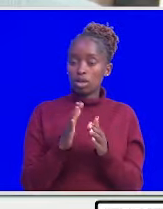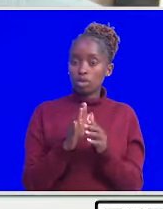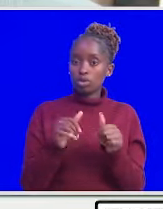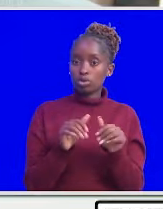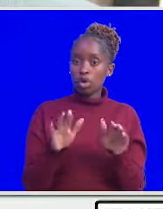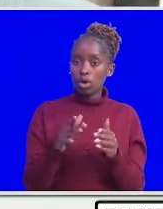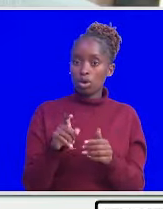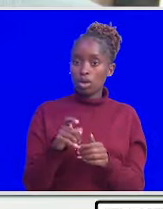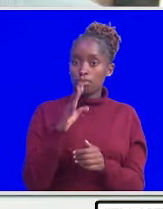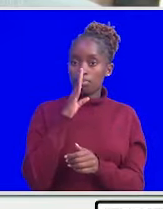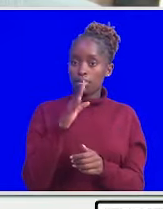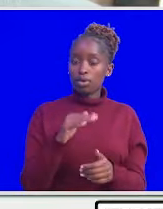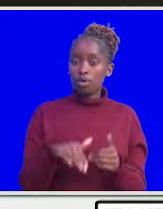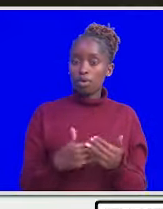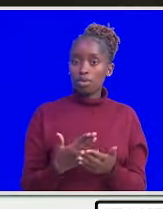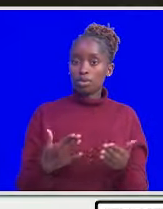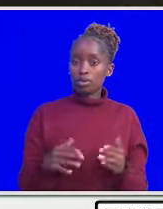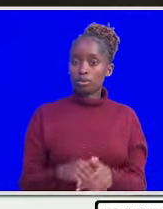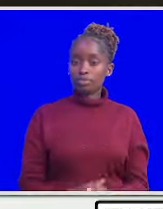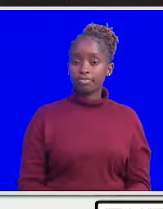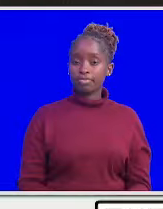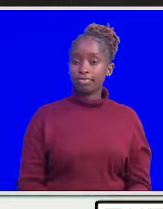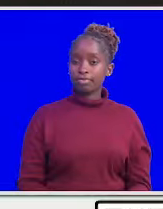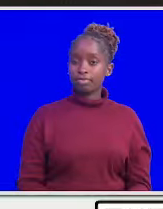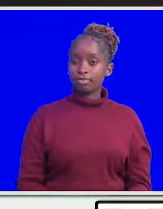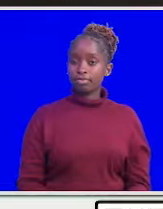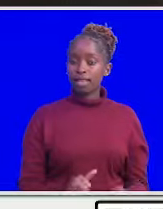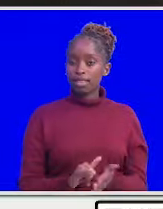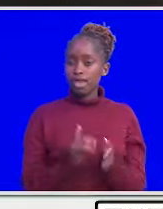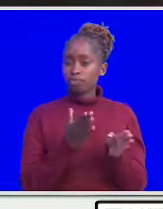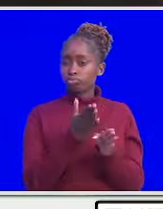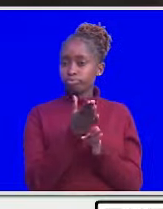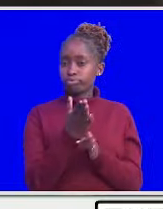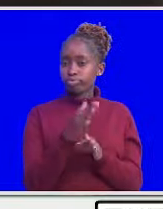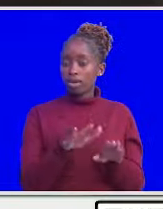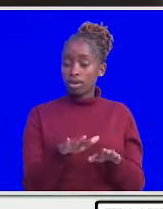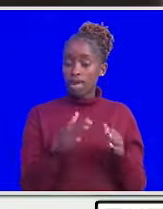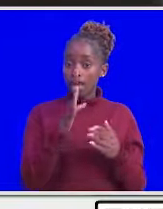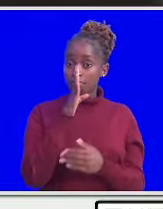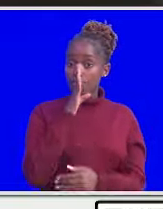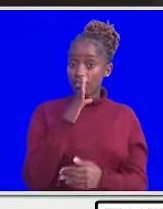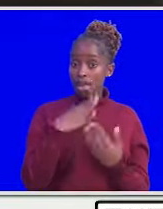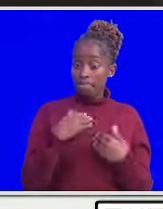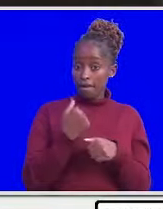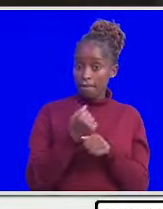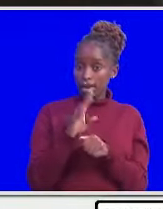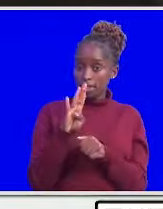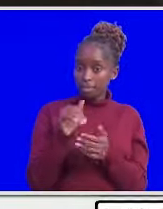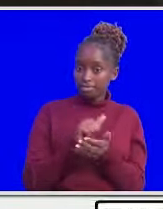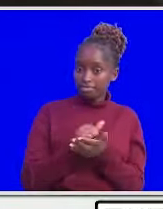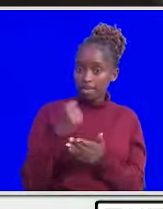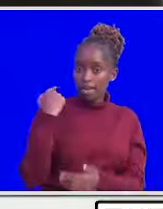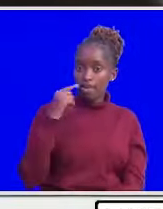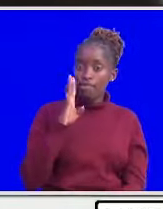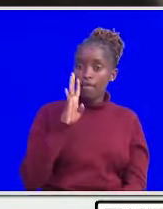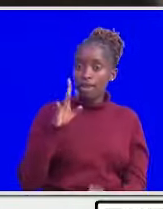we'll also give you the directly procured firm has been contracted to print